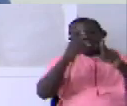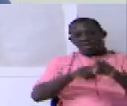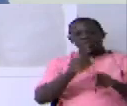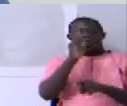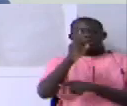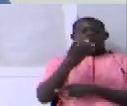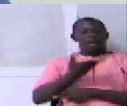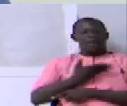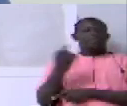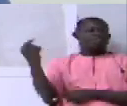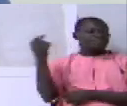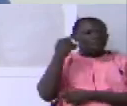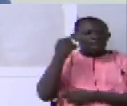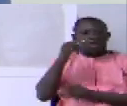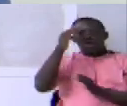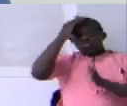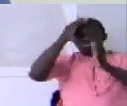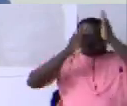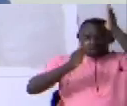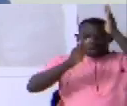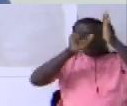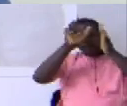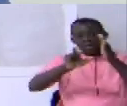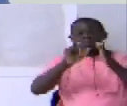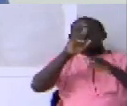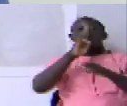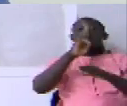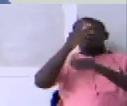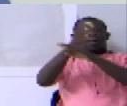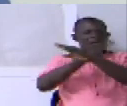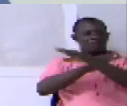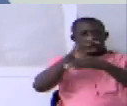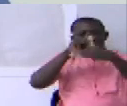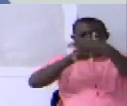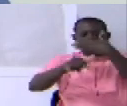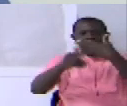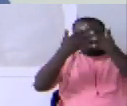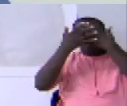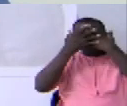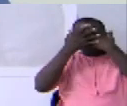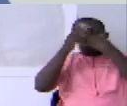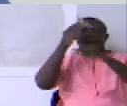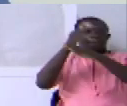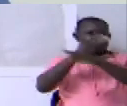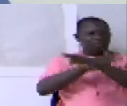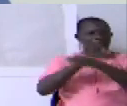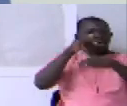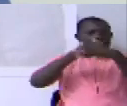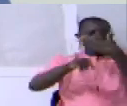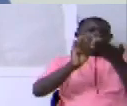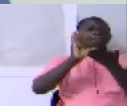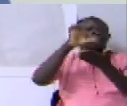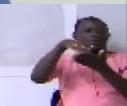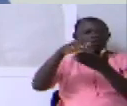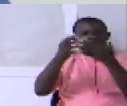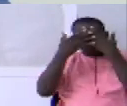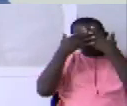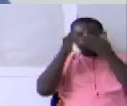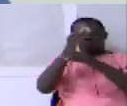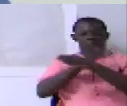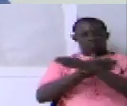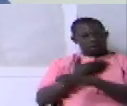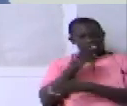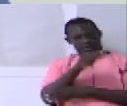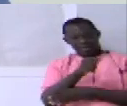had soldiers who were imprisoned at the Mile 2 prison. Sojarul nata jane melu sorong Mile